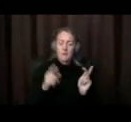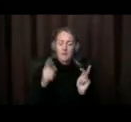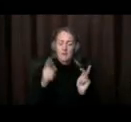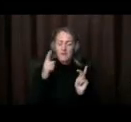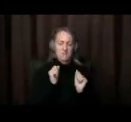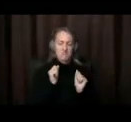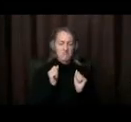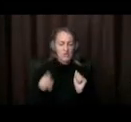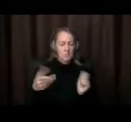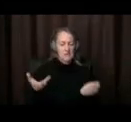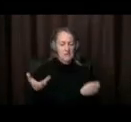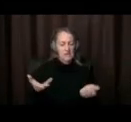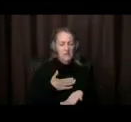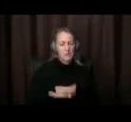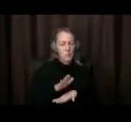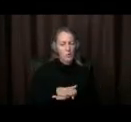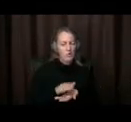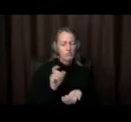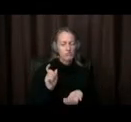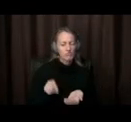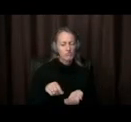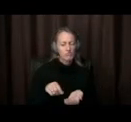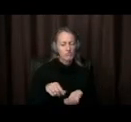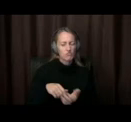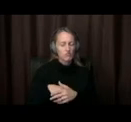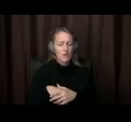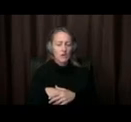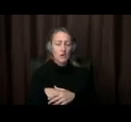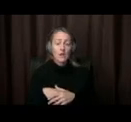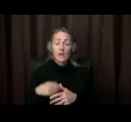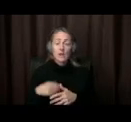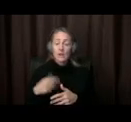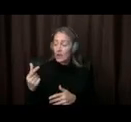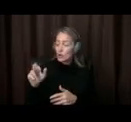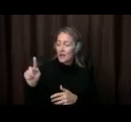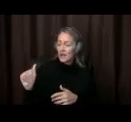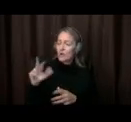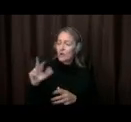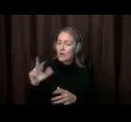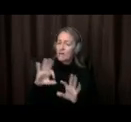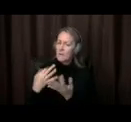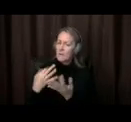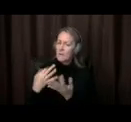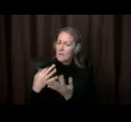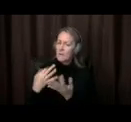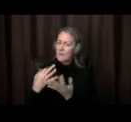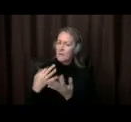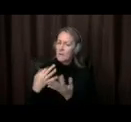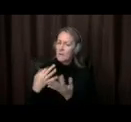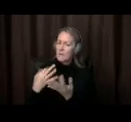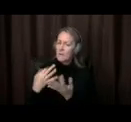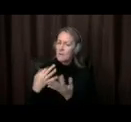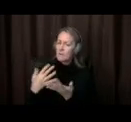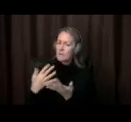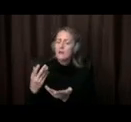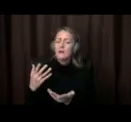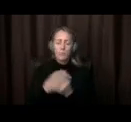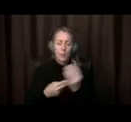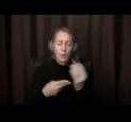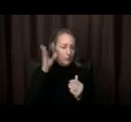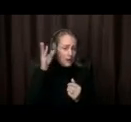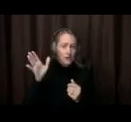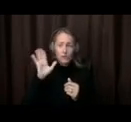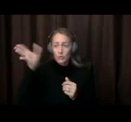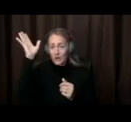all. Greta comes from an affluent family. Both her parents and grandparents went to college, and